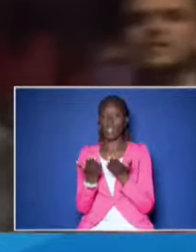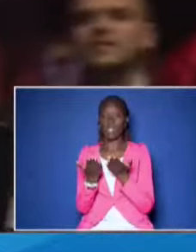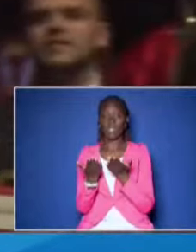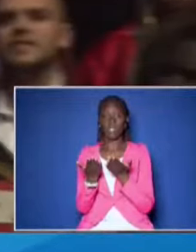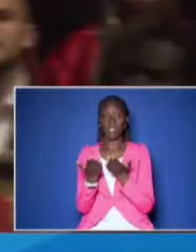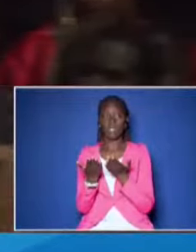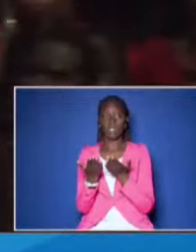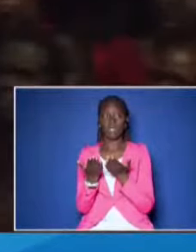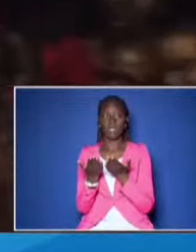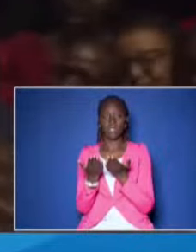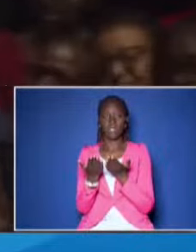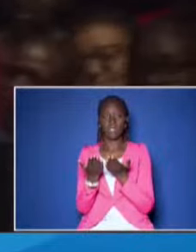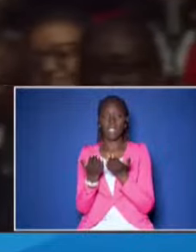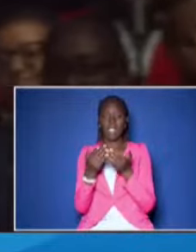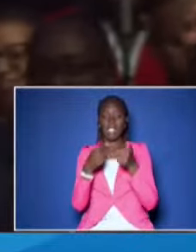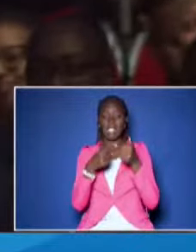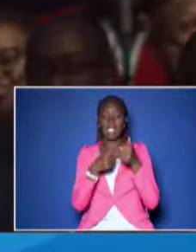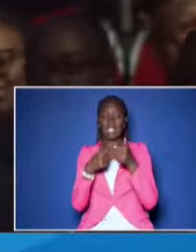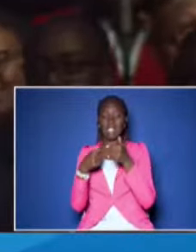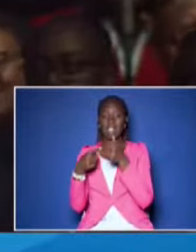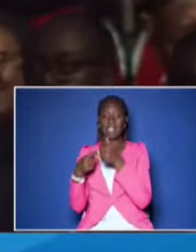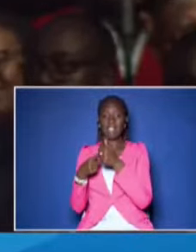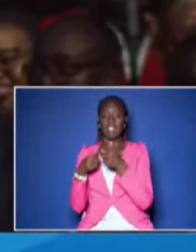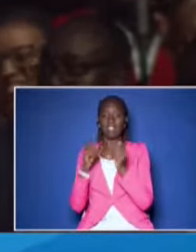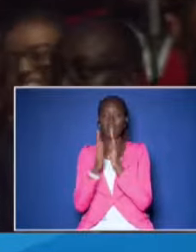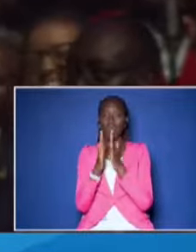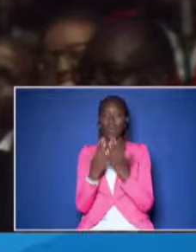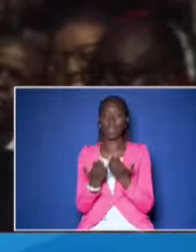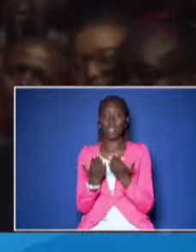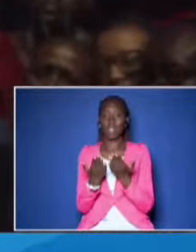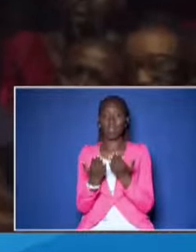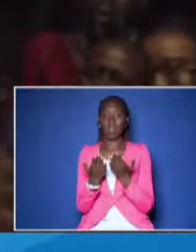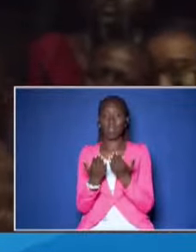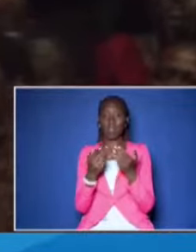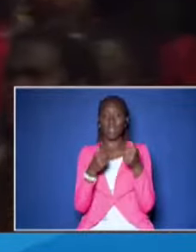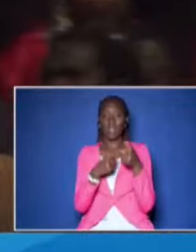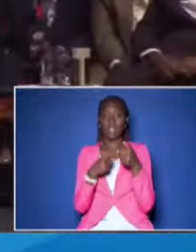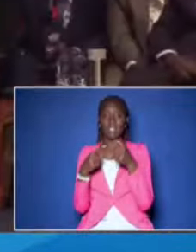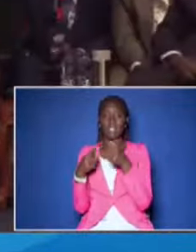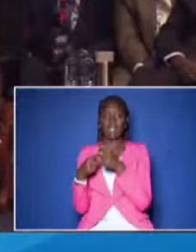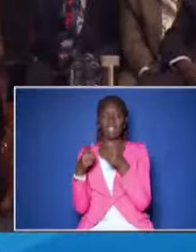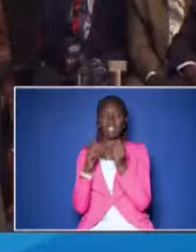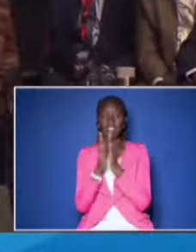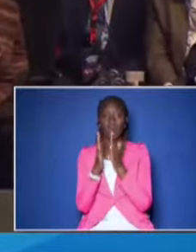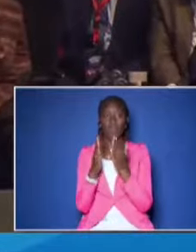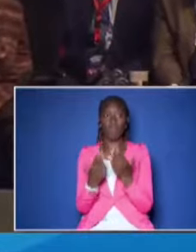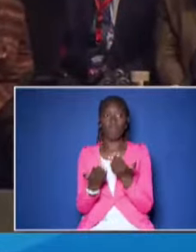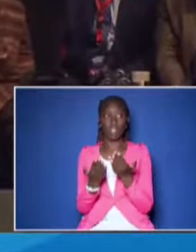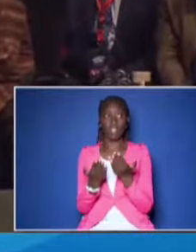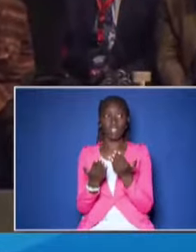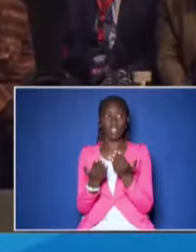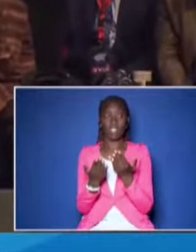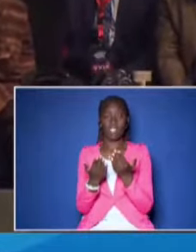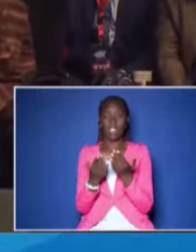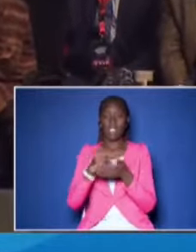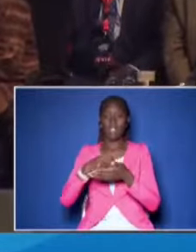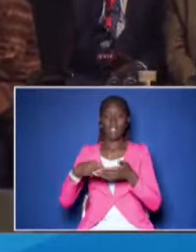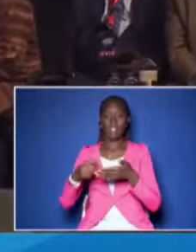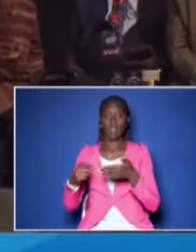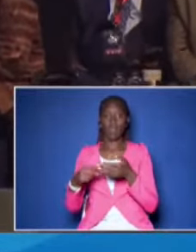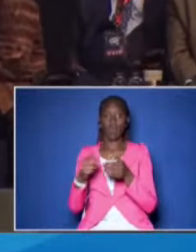books six books written over a period of